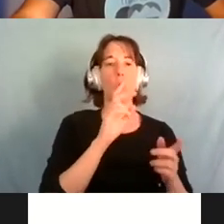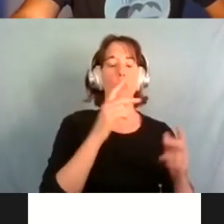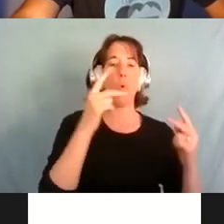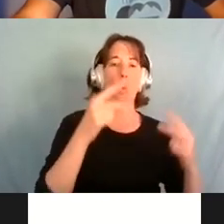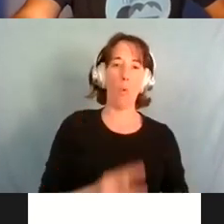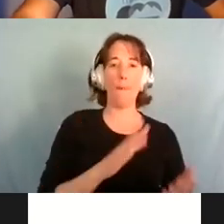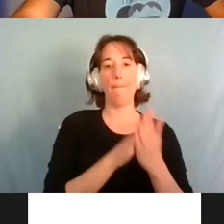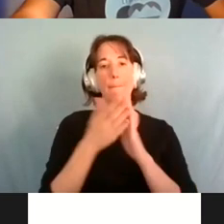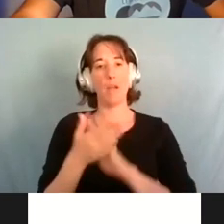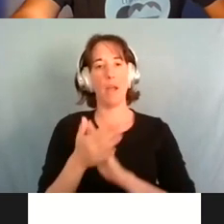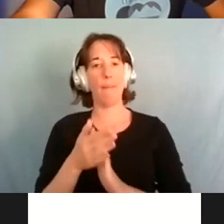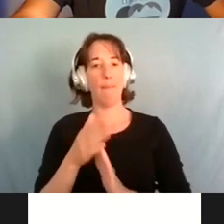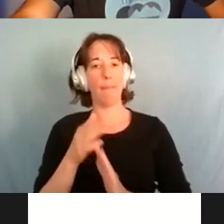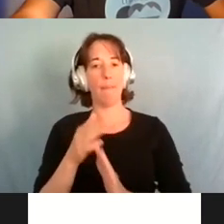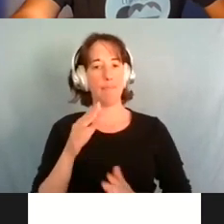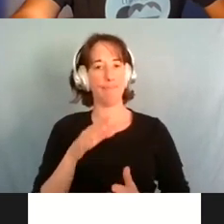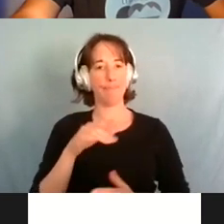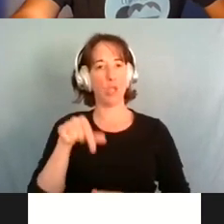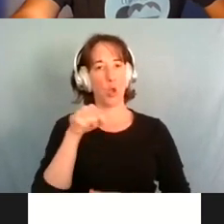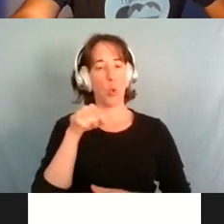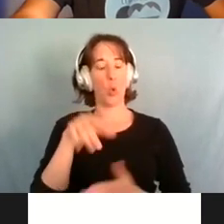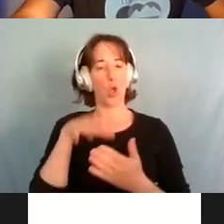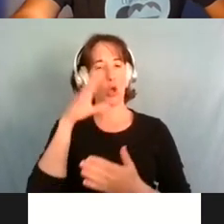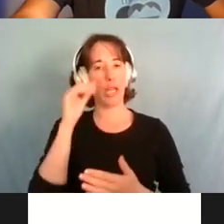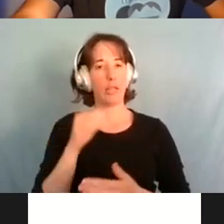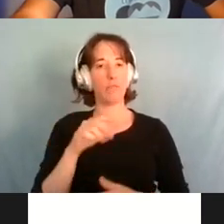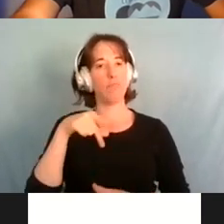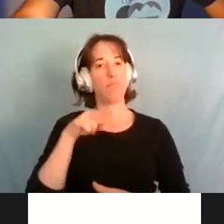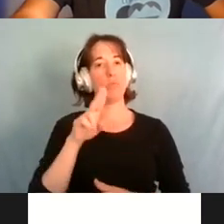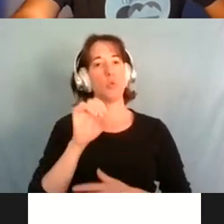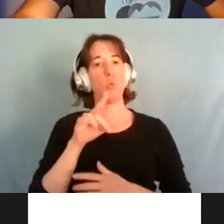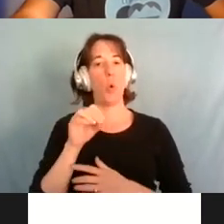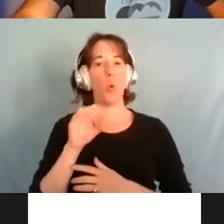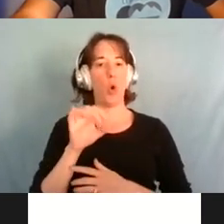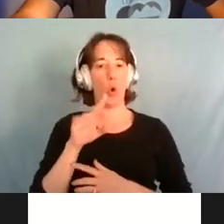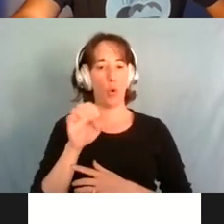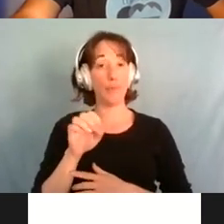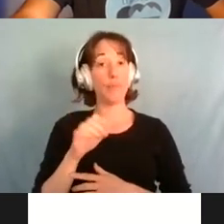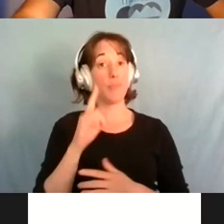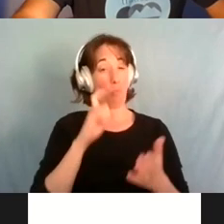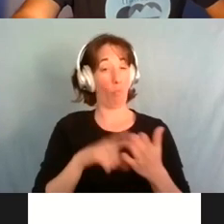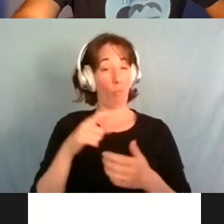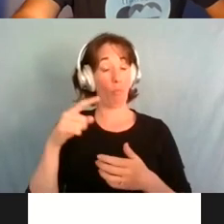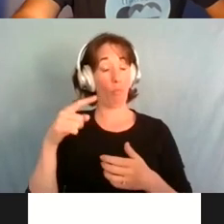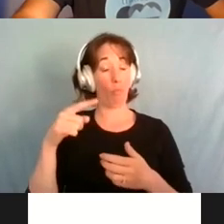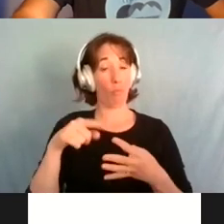As you can see here, you'll first notice that it will first fill out the Q